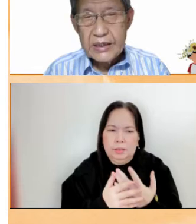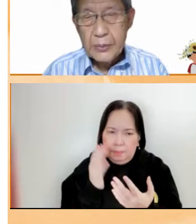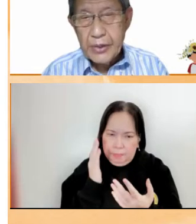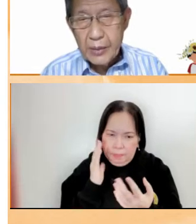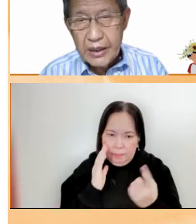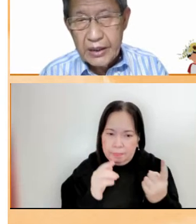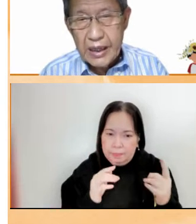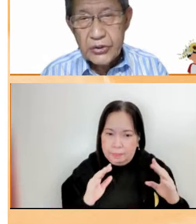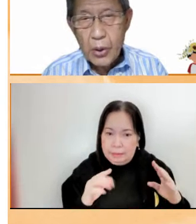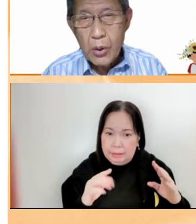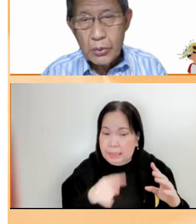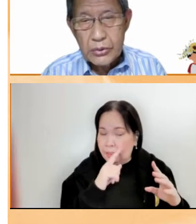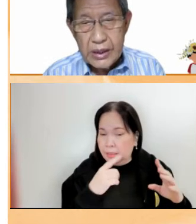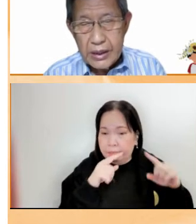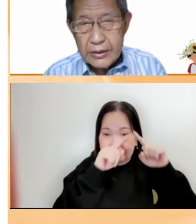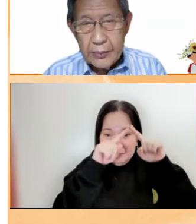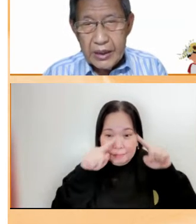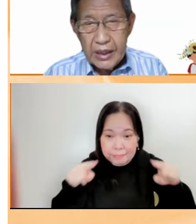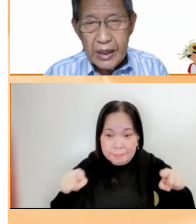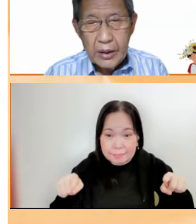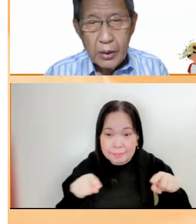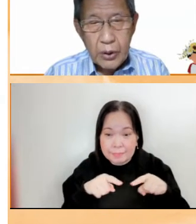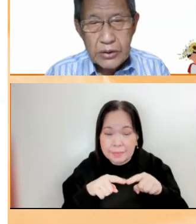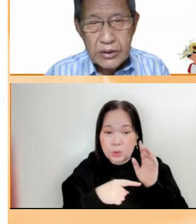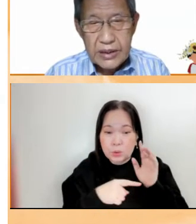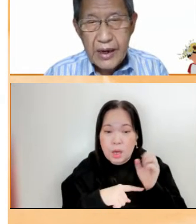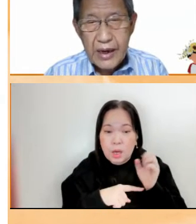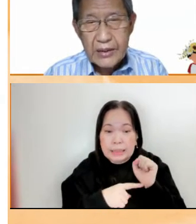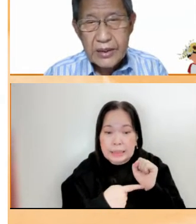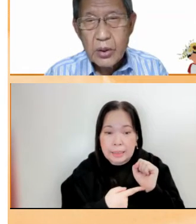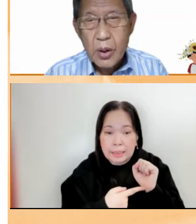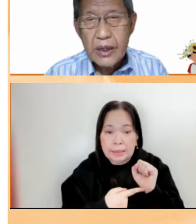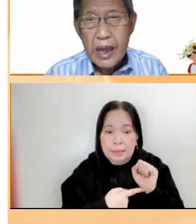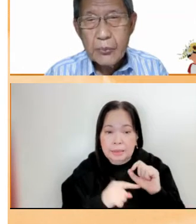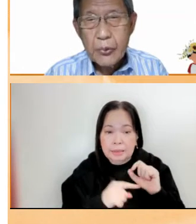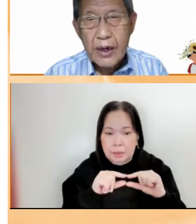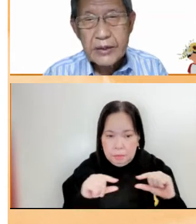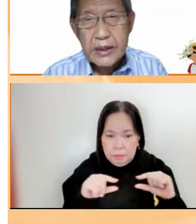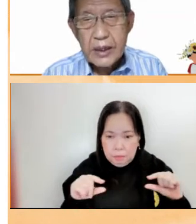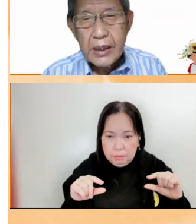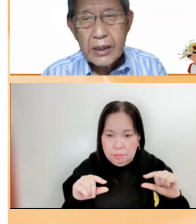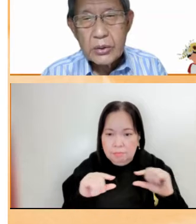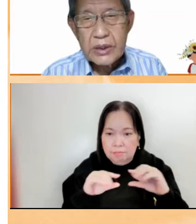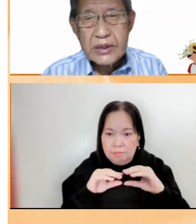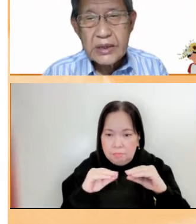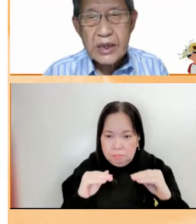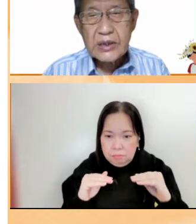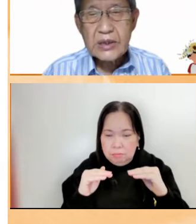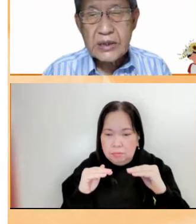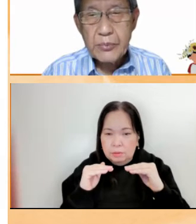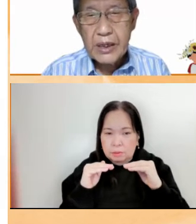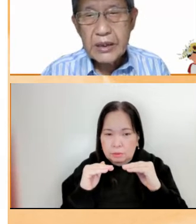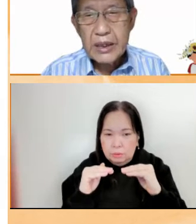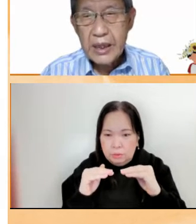This is a pyramid that shows the beginning of toxic stress and going upwards into diseases